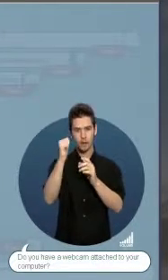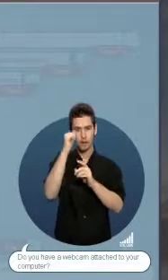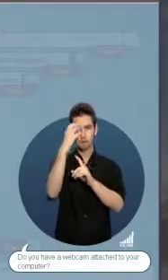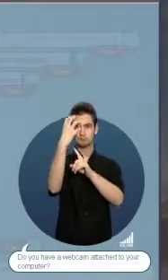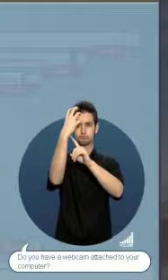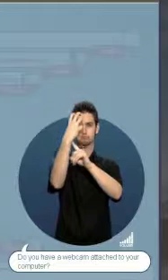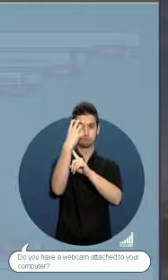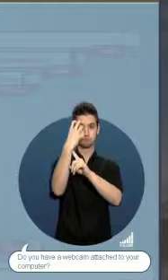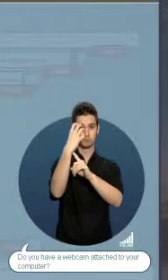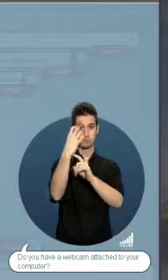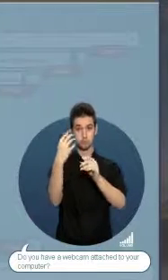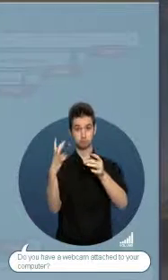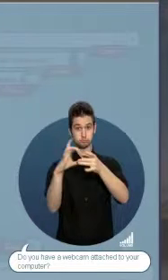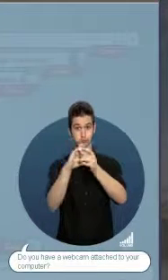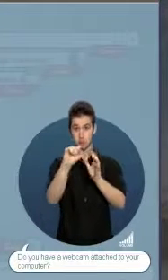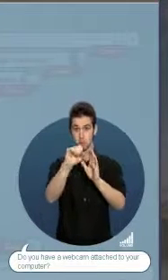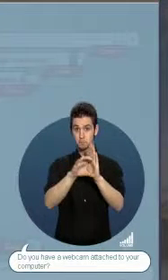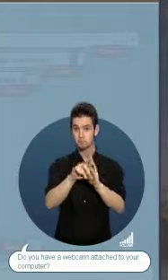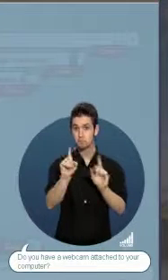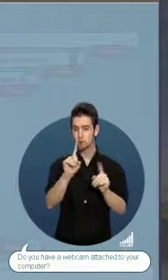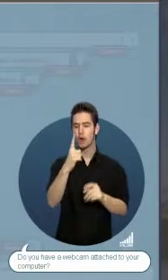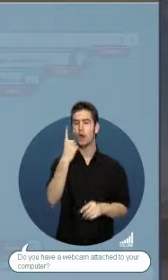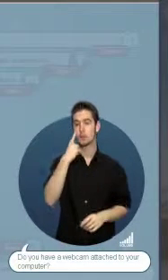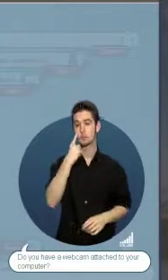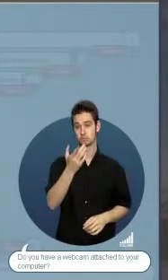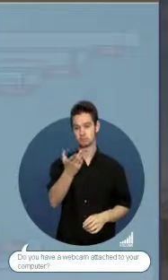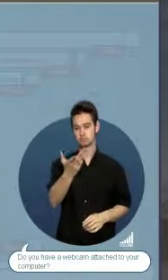Do you have a webcam attached to your computer?